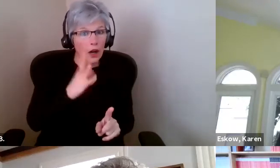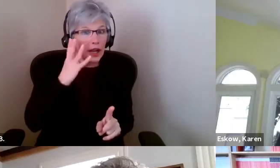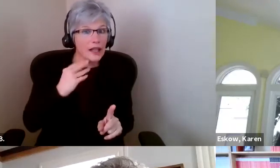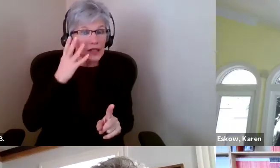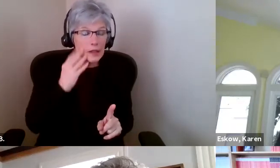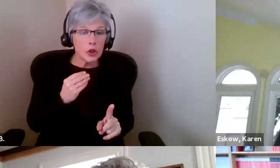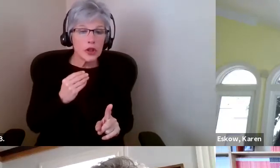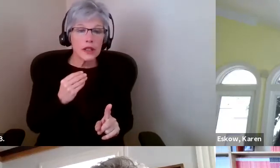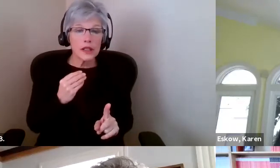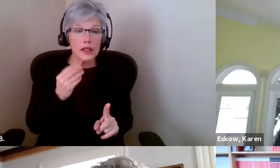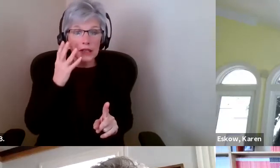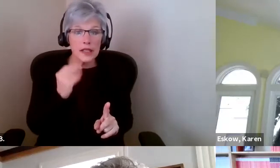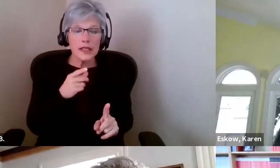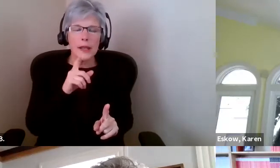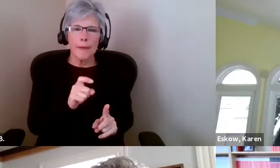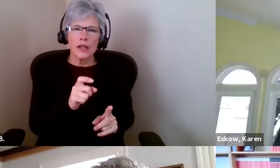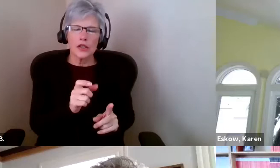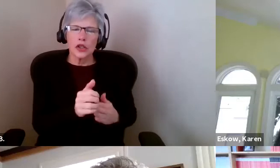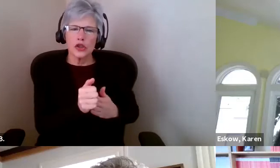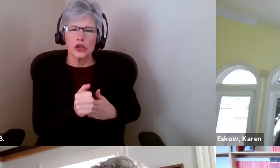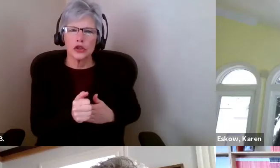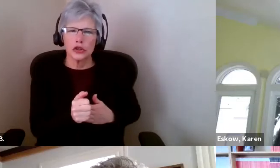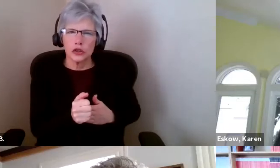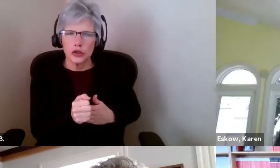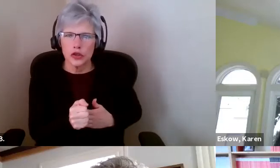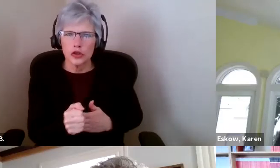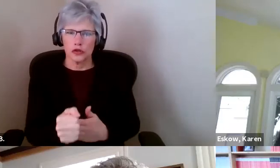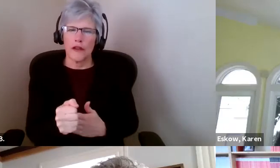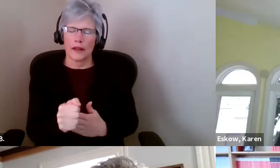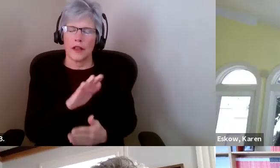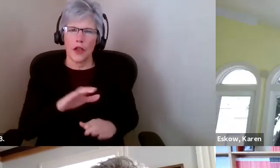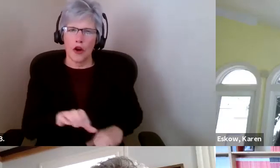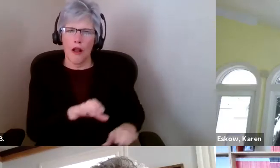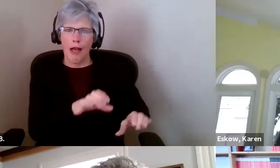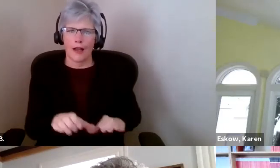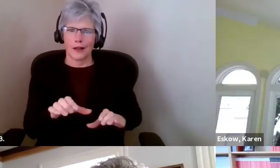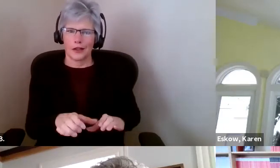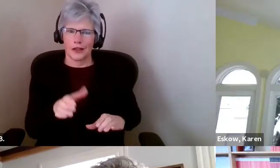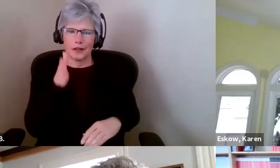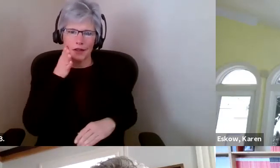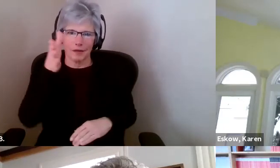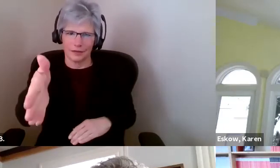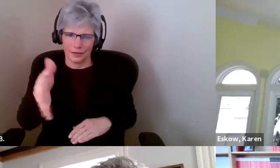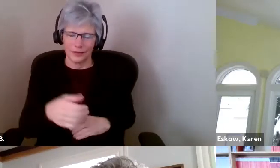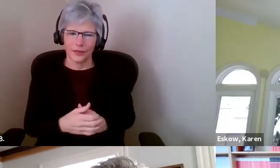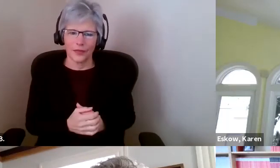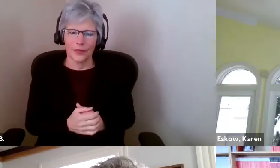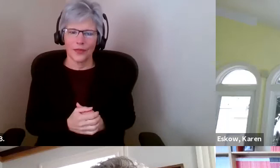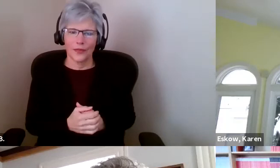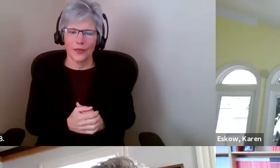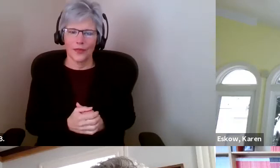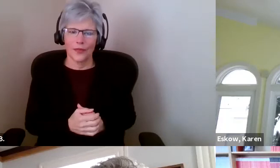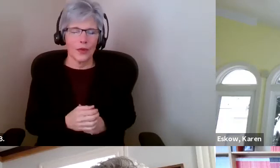reorient or at least direct their actions throughout their life. We don't get continuing education, right? We don't get to